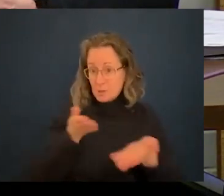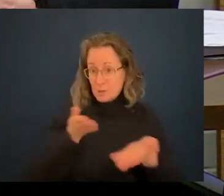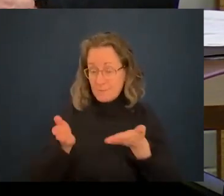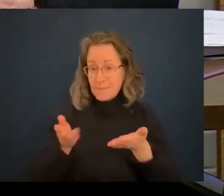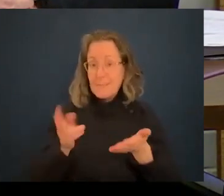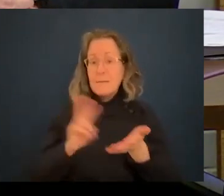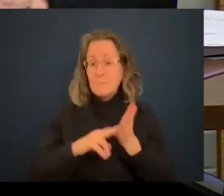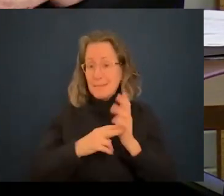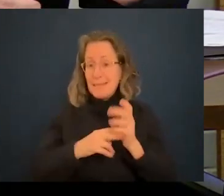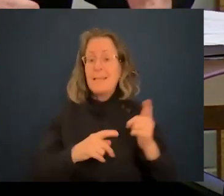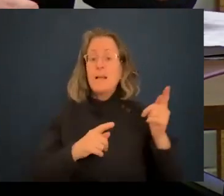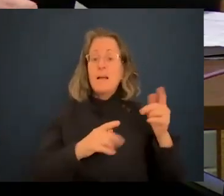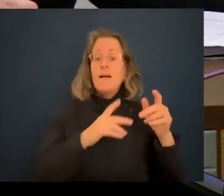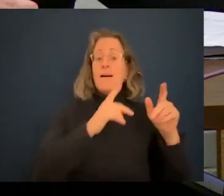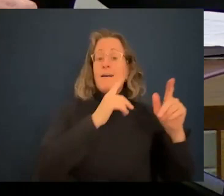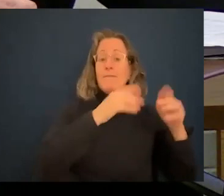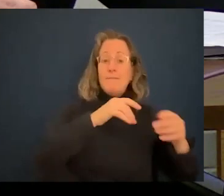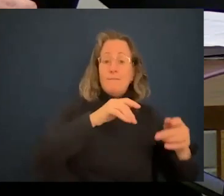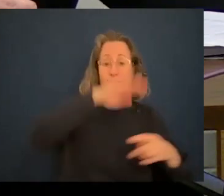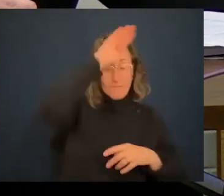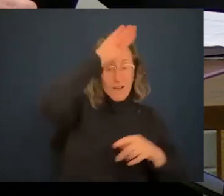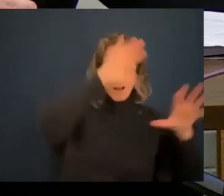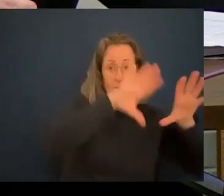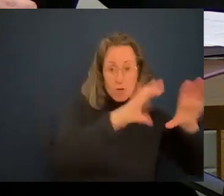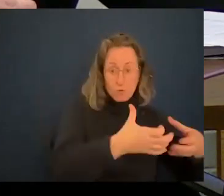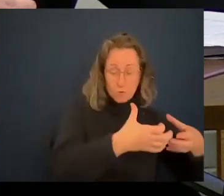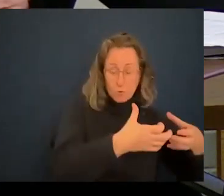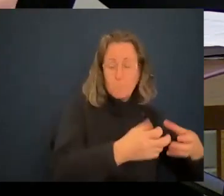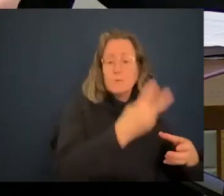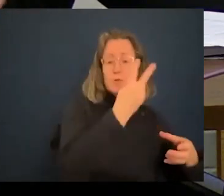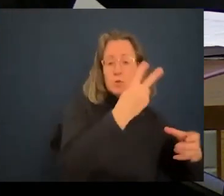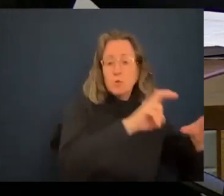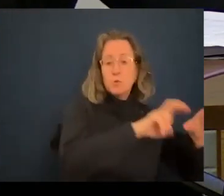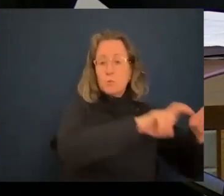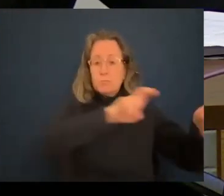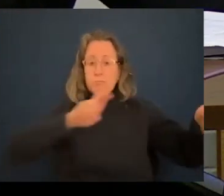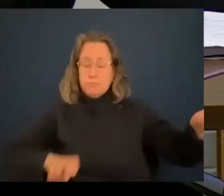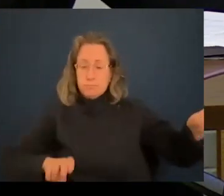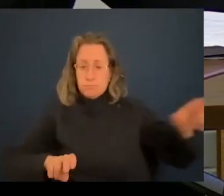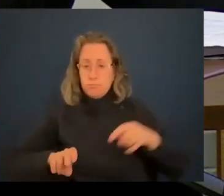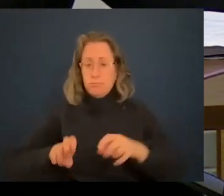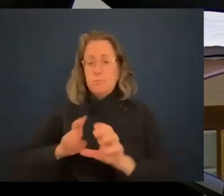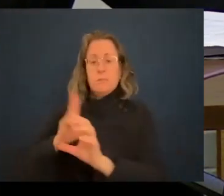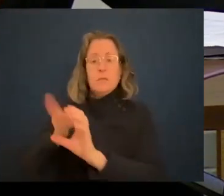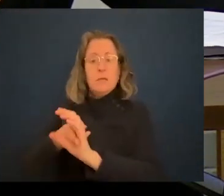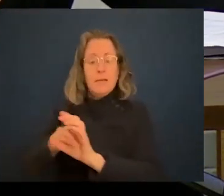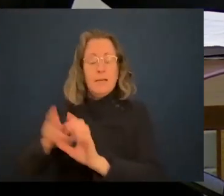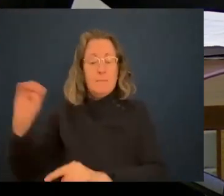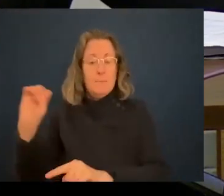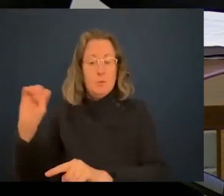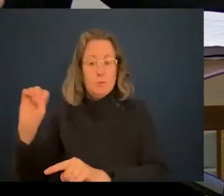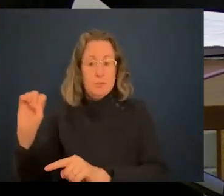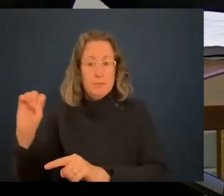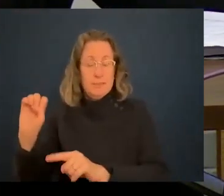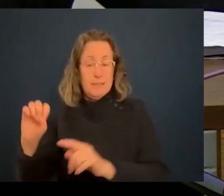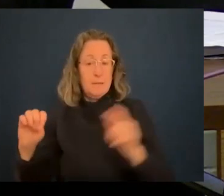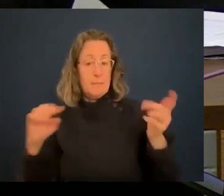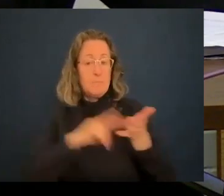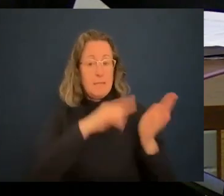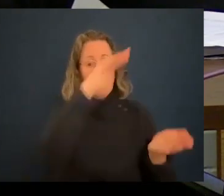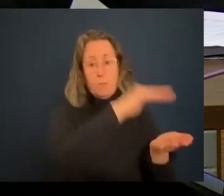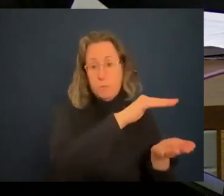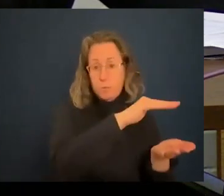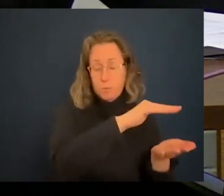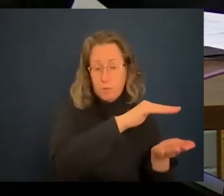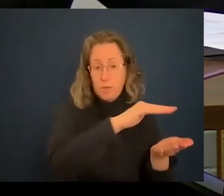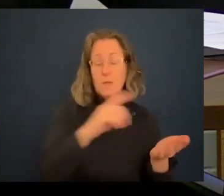truck and commits them to a medical emergency and as you know when we get